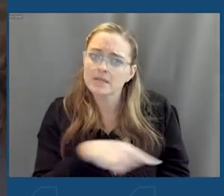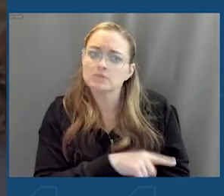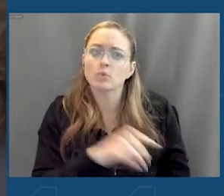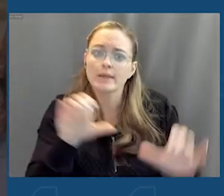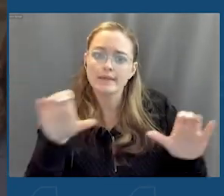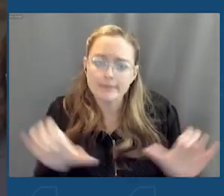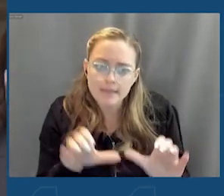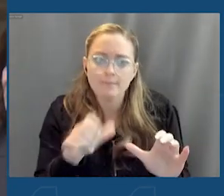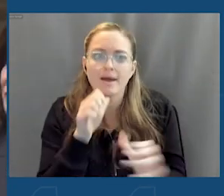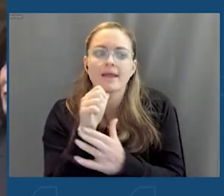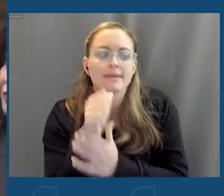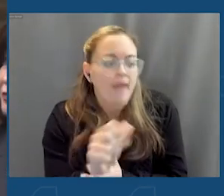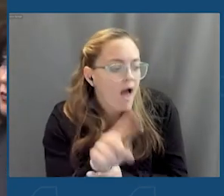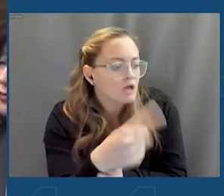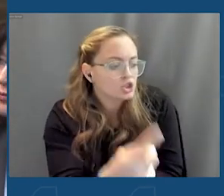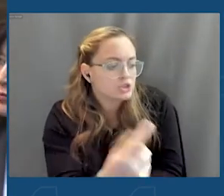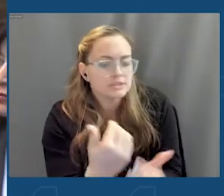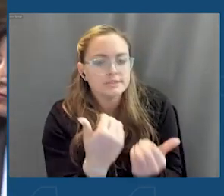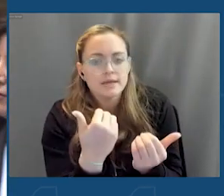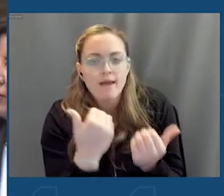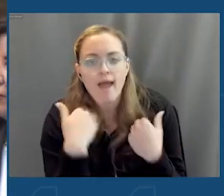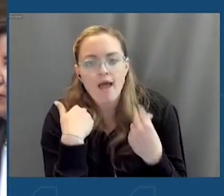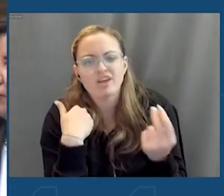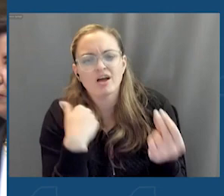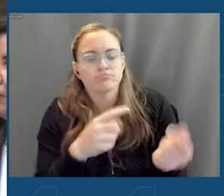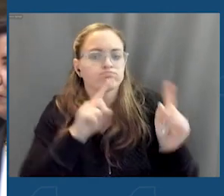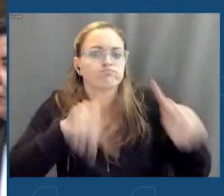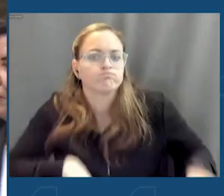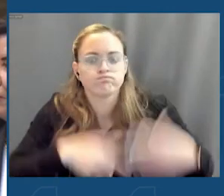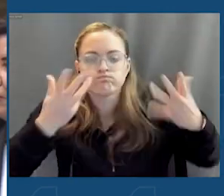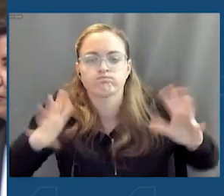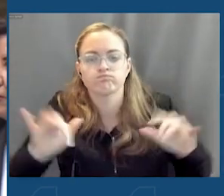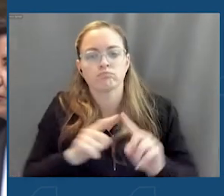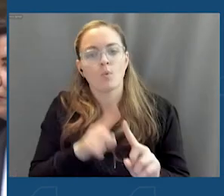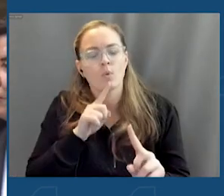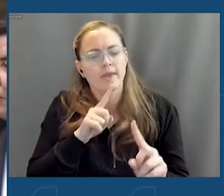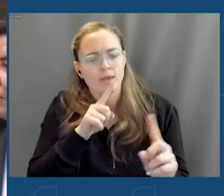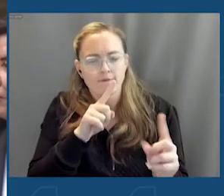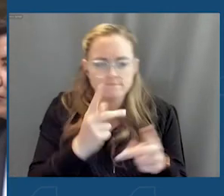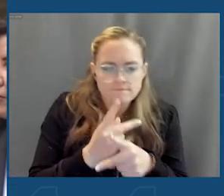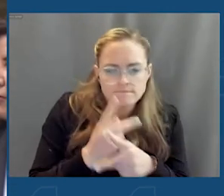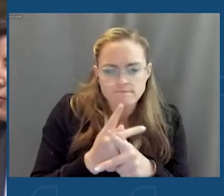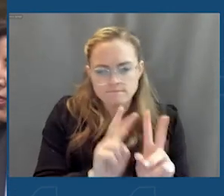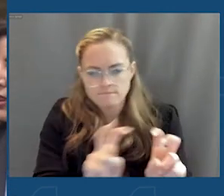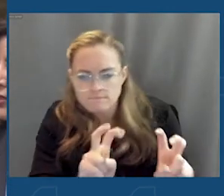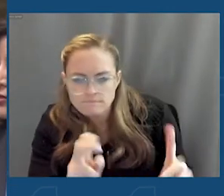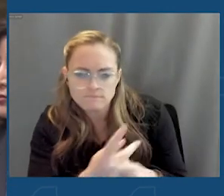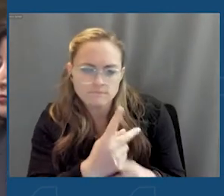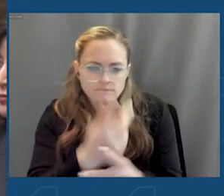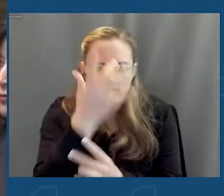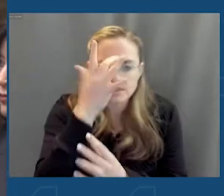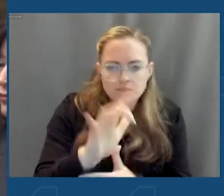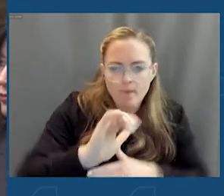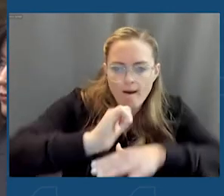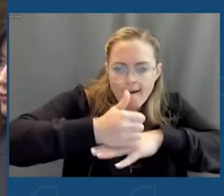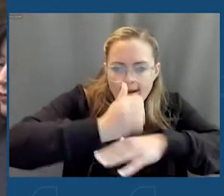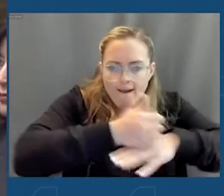by not just having a knee-jerk response. We did strategic, smart,